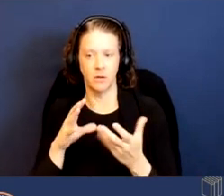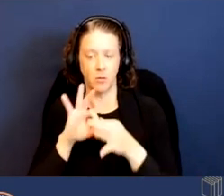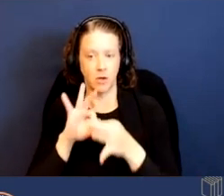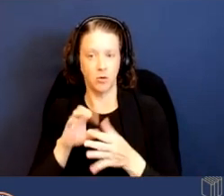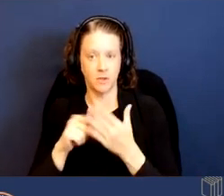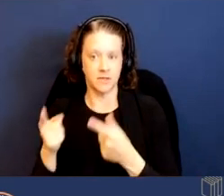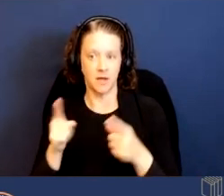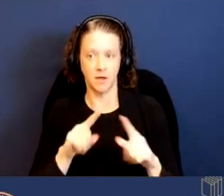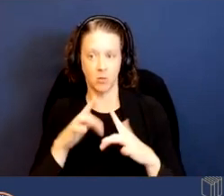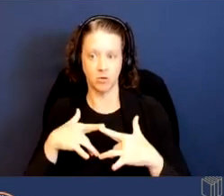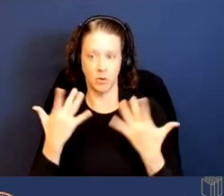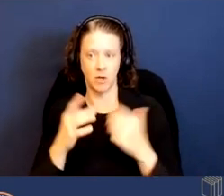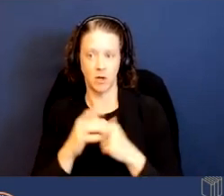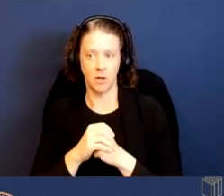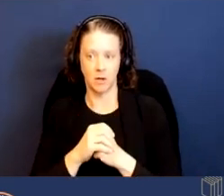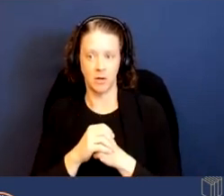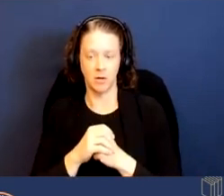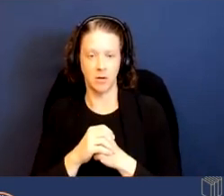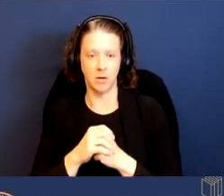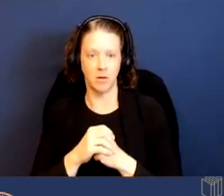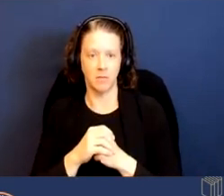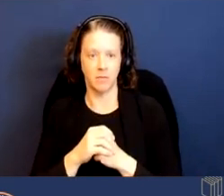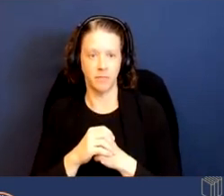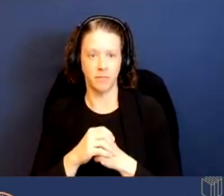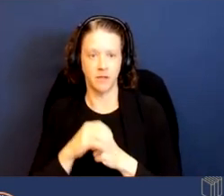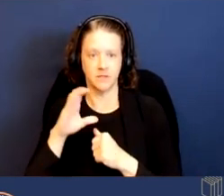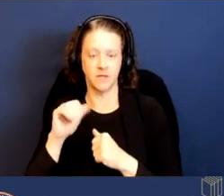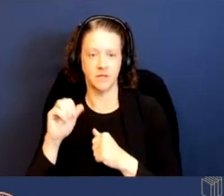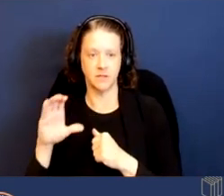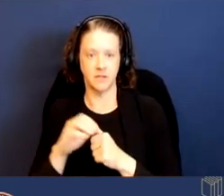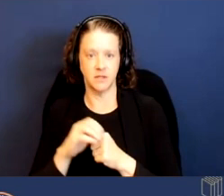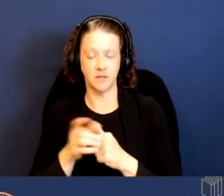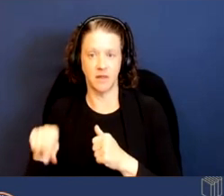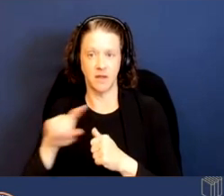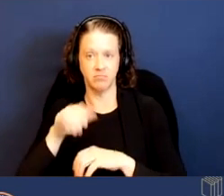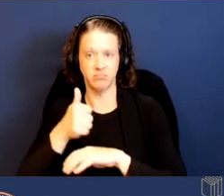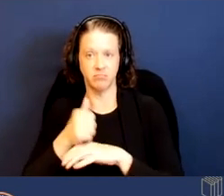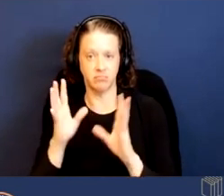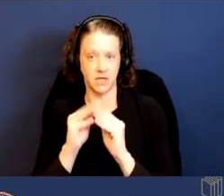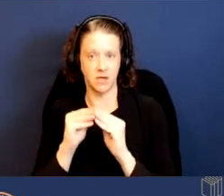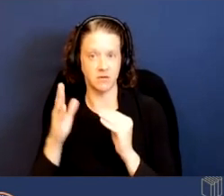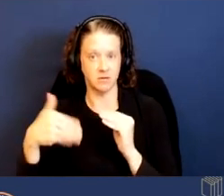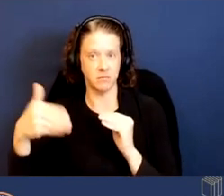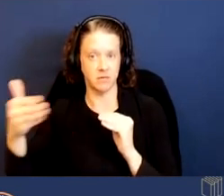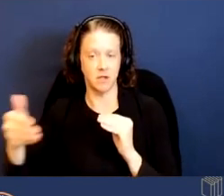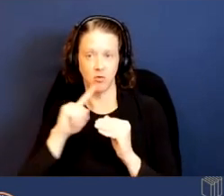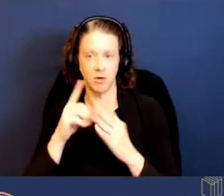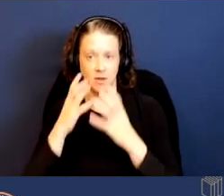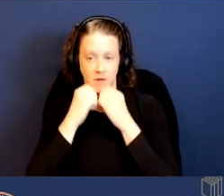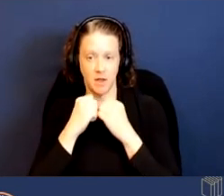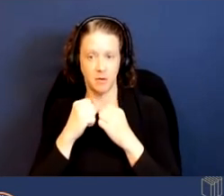happening, what's going on. CACs hold meetings. And so really